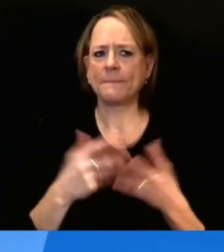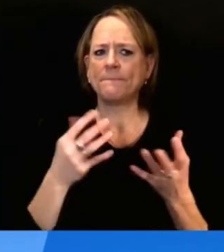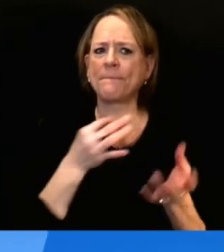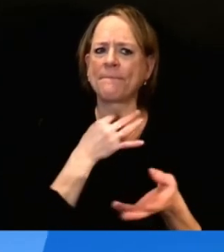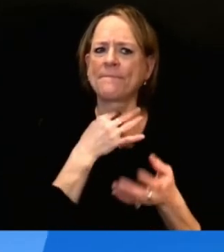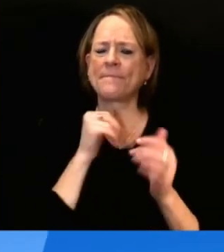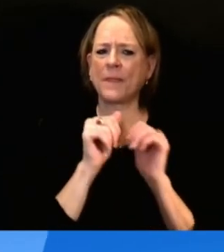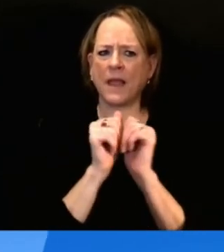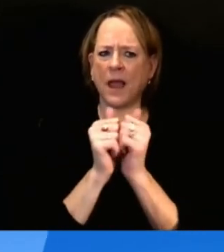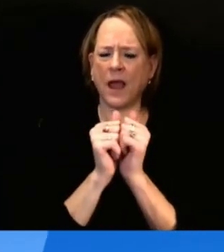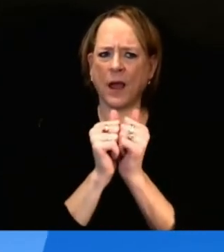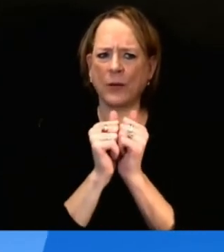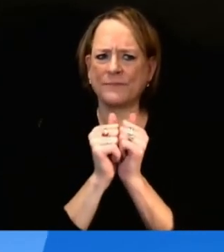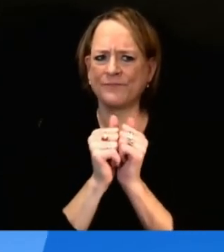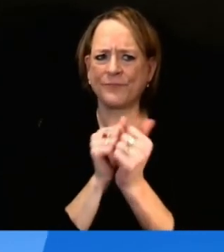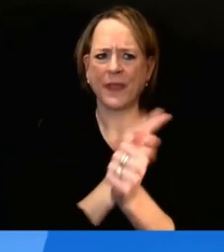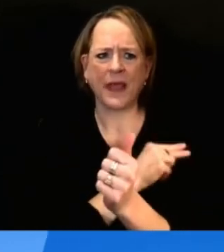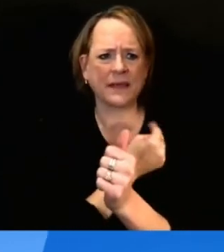January?